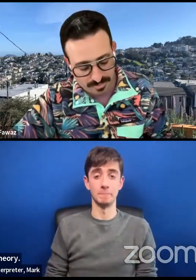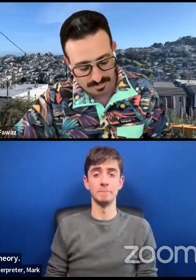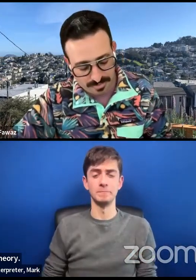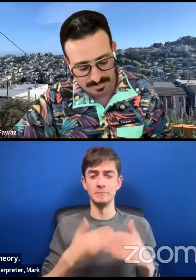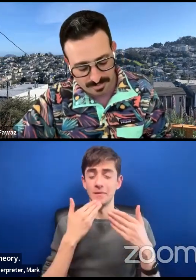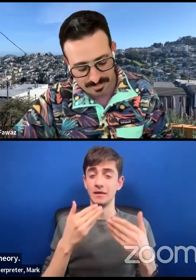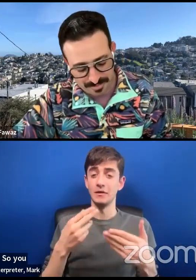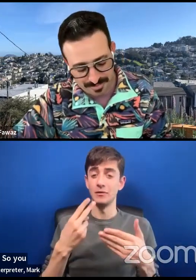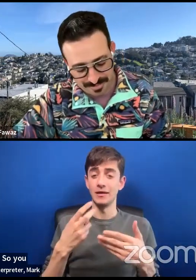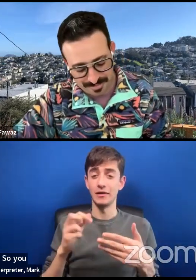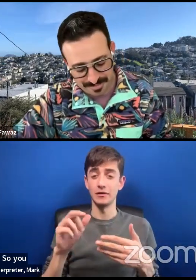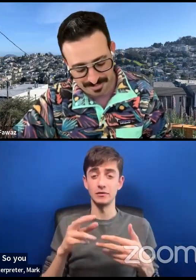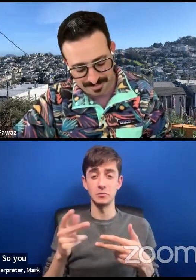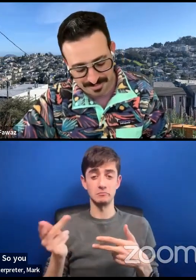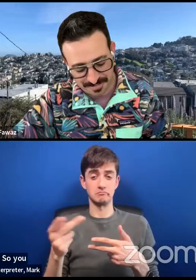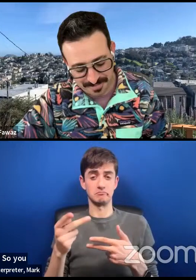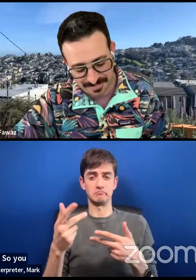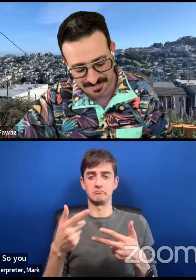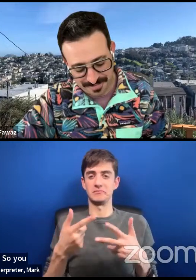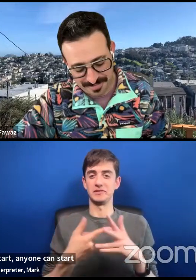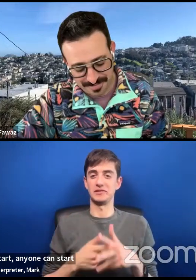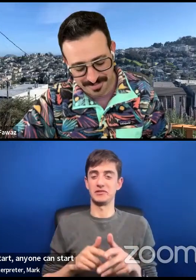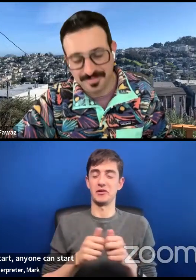start, anyone can start anywhere.